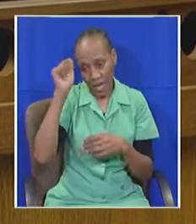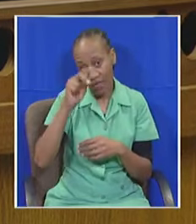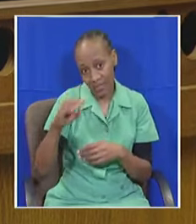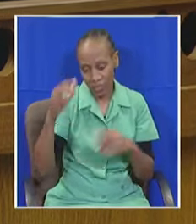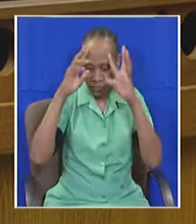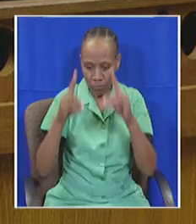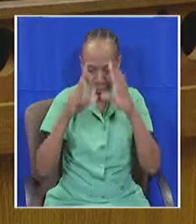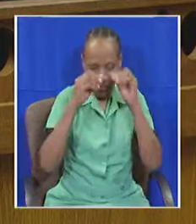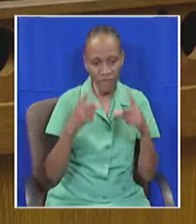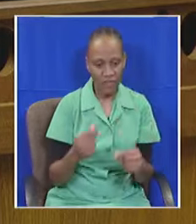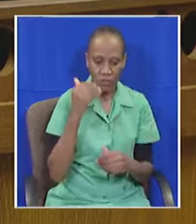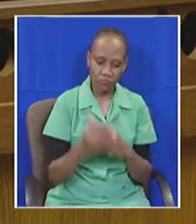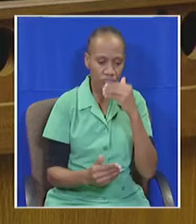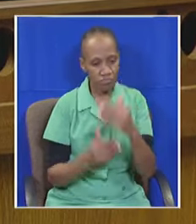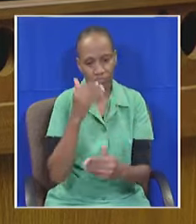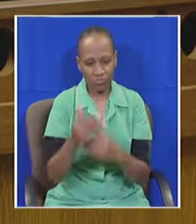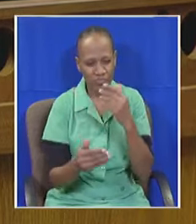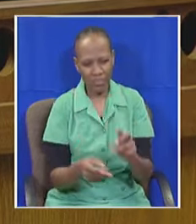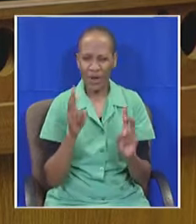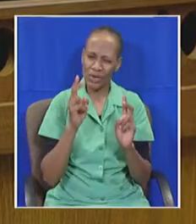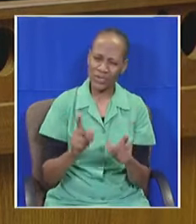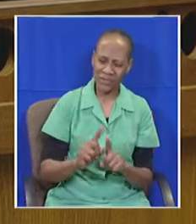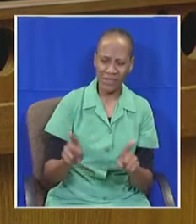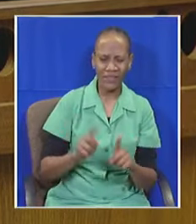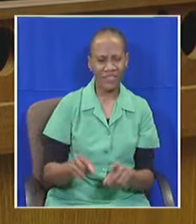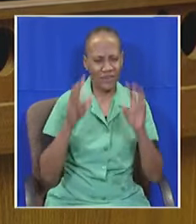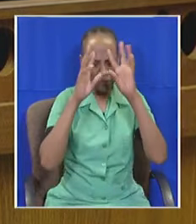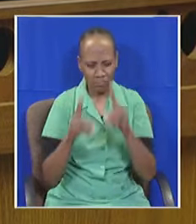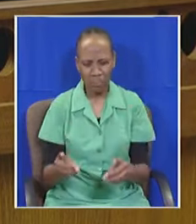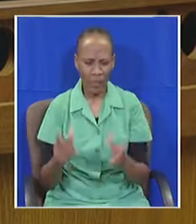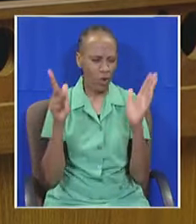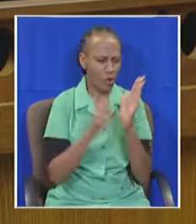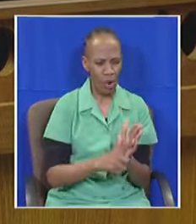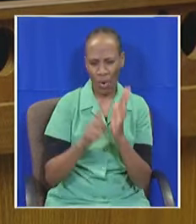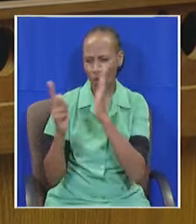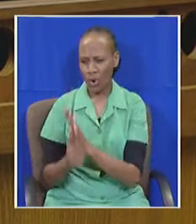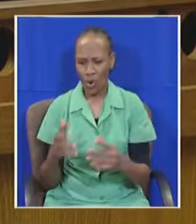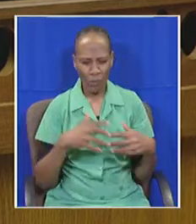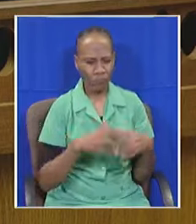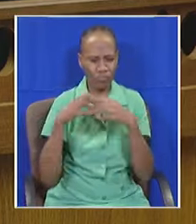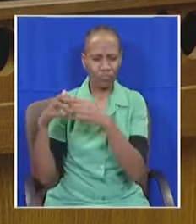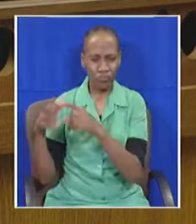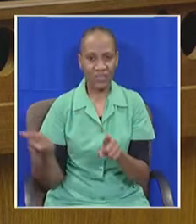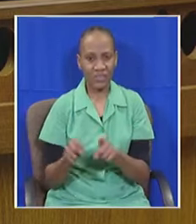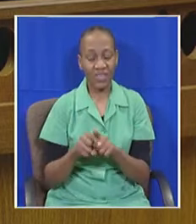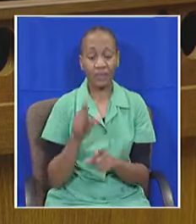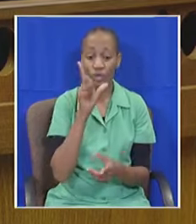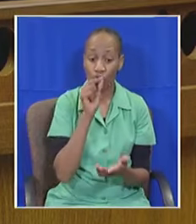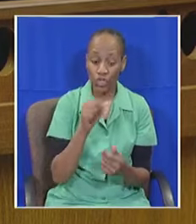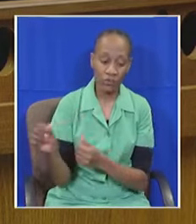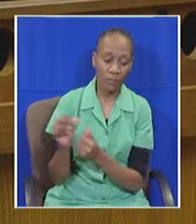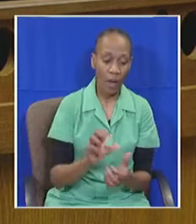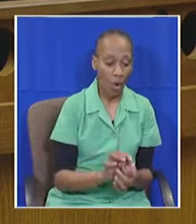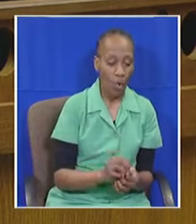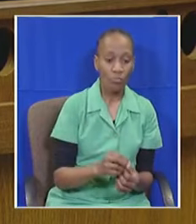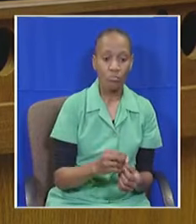leads to another, also known as causality, and this universal law leads to that phenomenon also known as the chickens coming home to